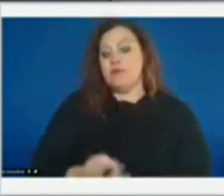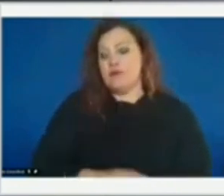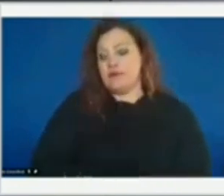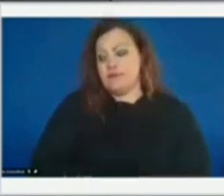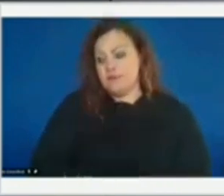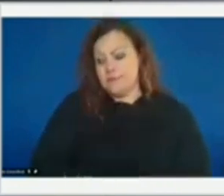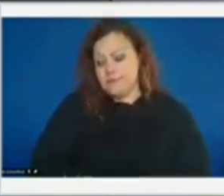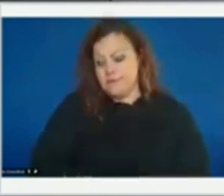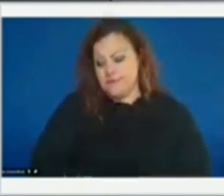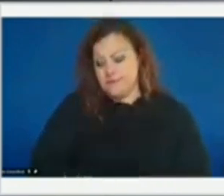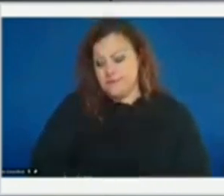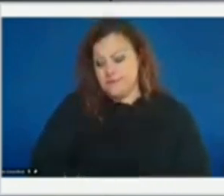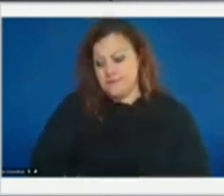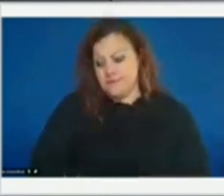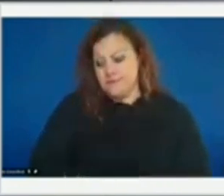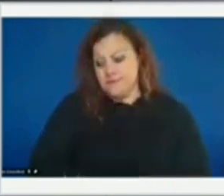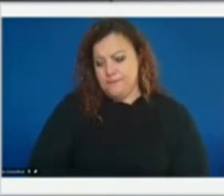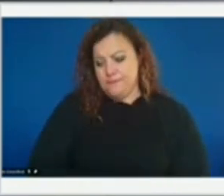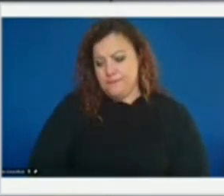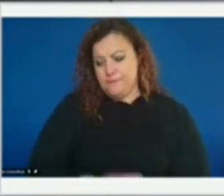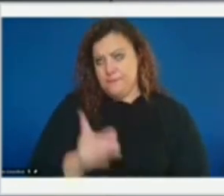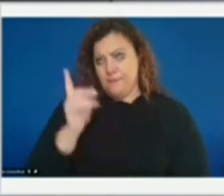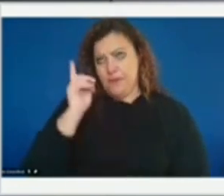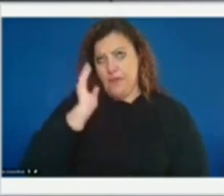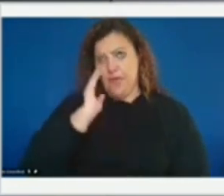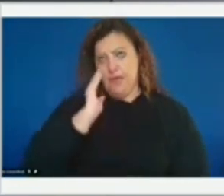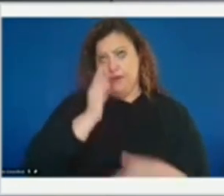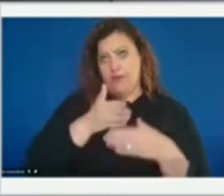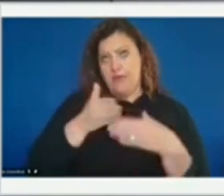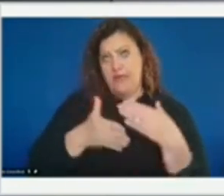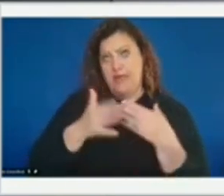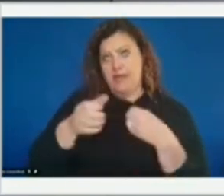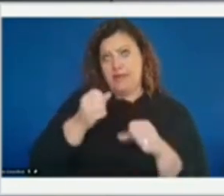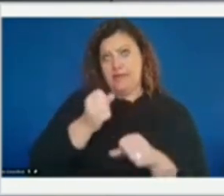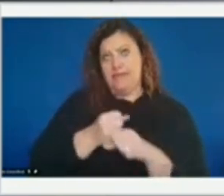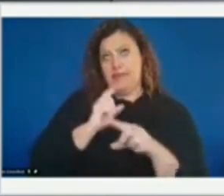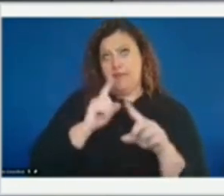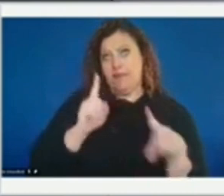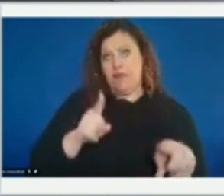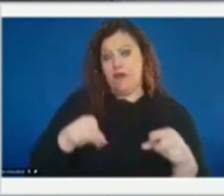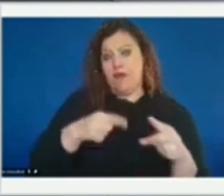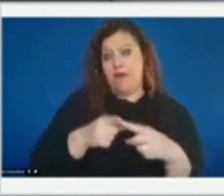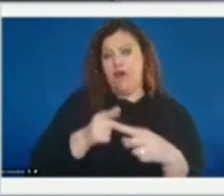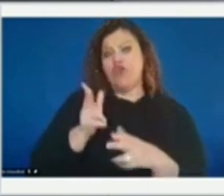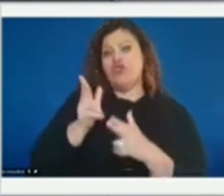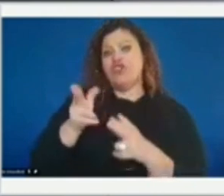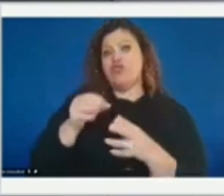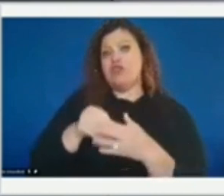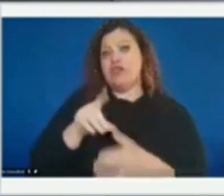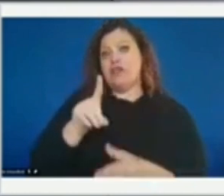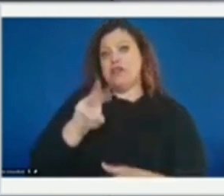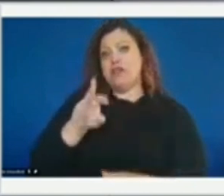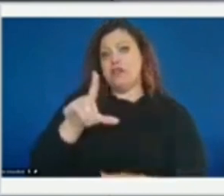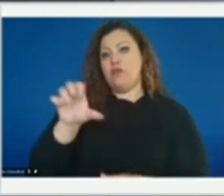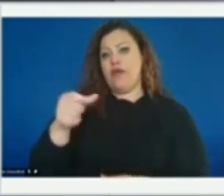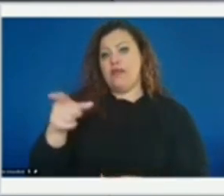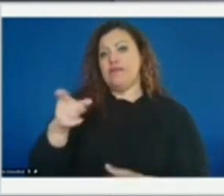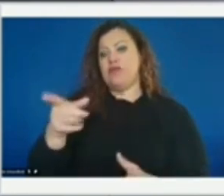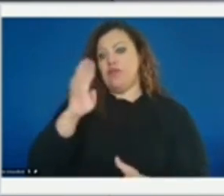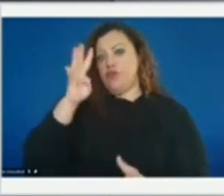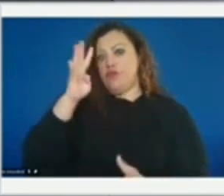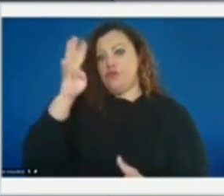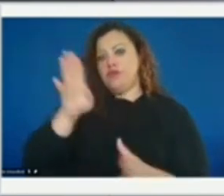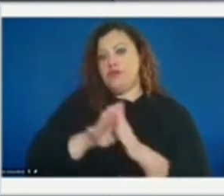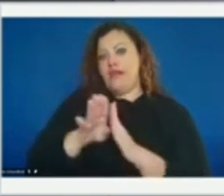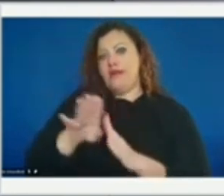the end of year safety report was about the shooting into dwellings, and you guys started the switch program, et cetera. So any data now, and what are